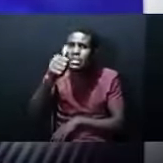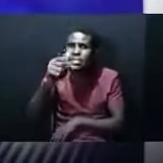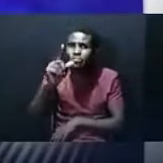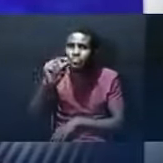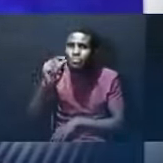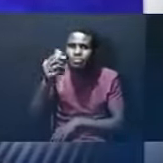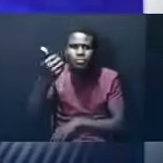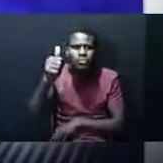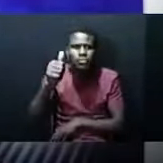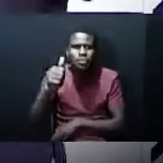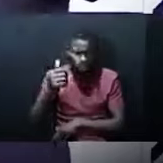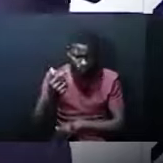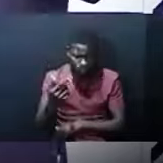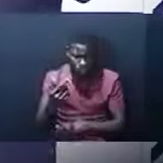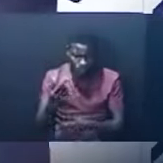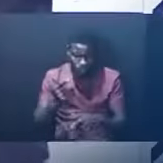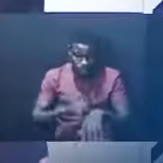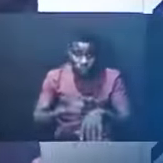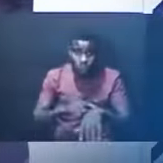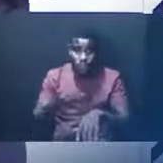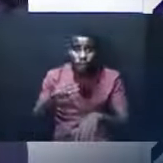2010, during the World Cup,